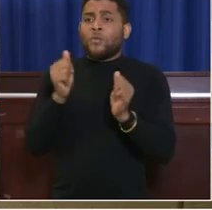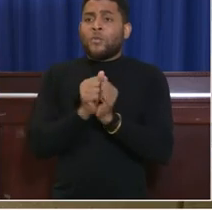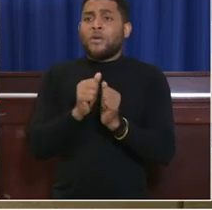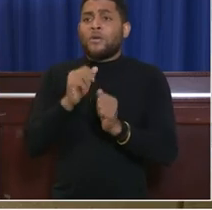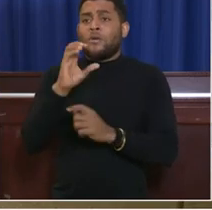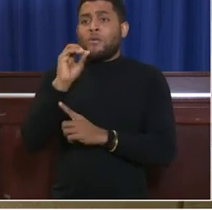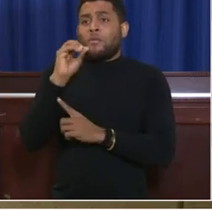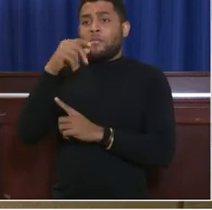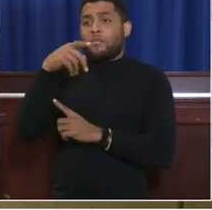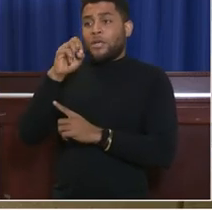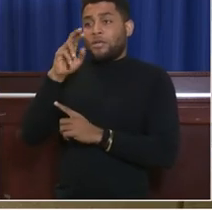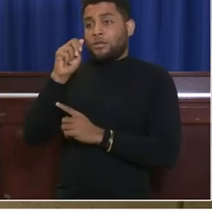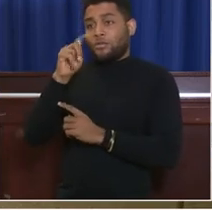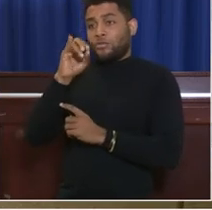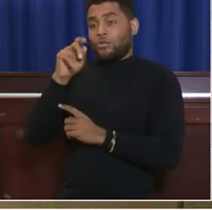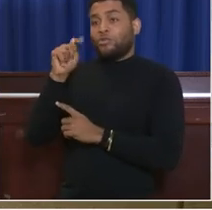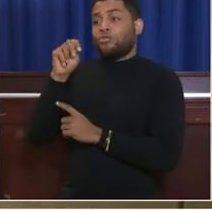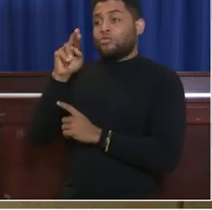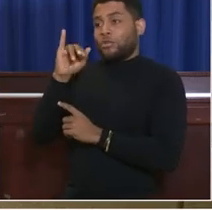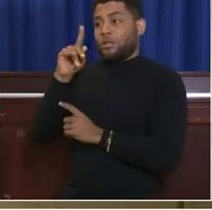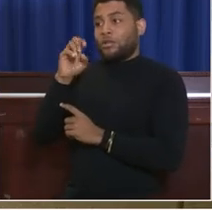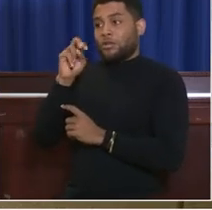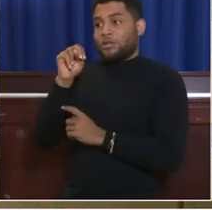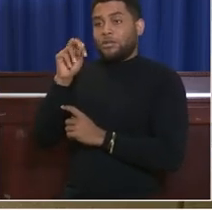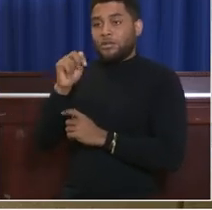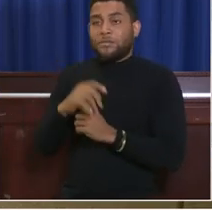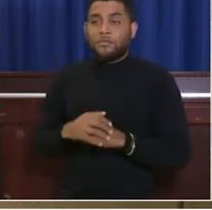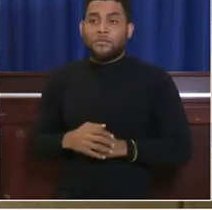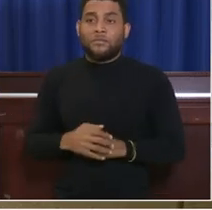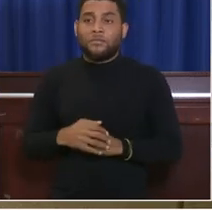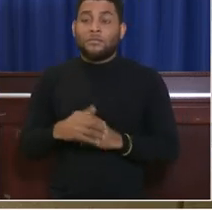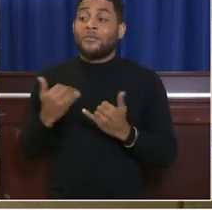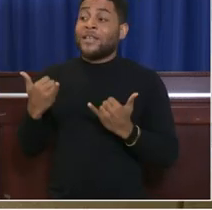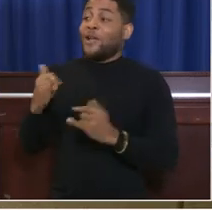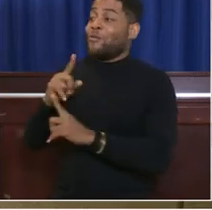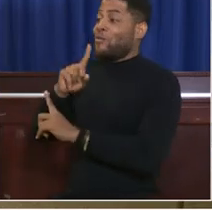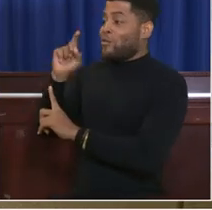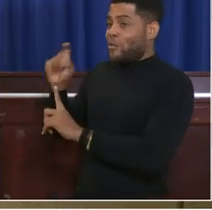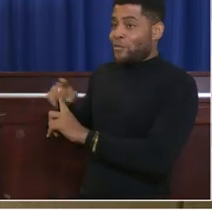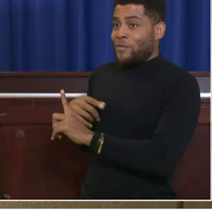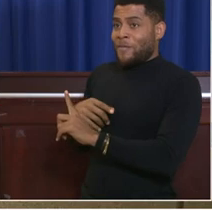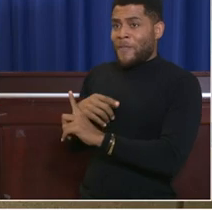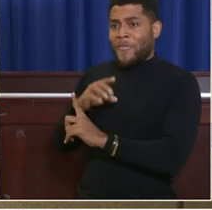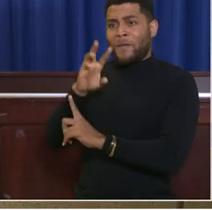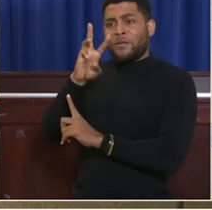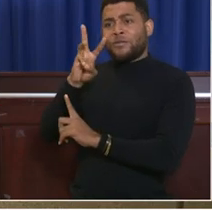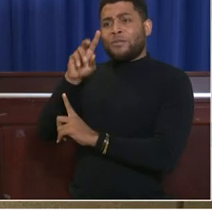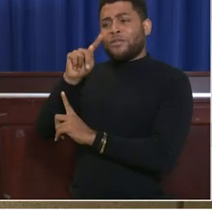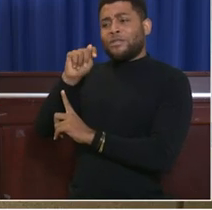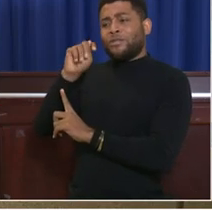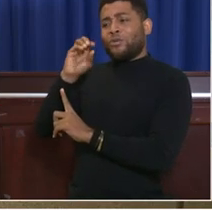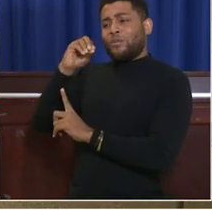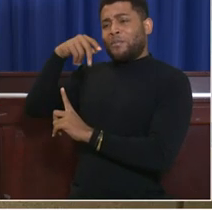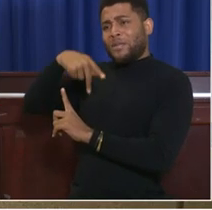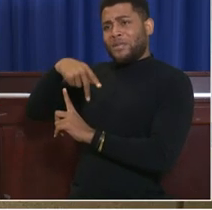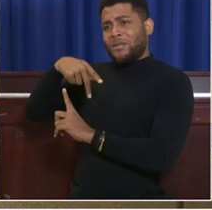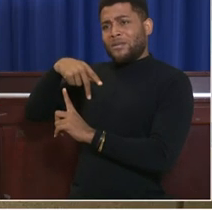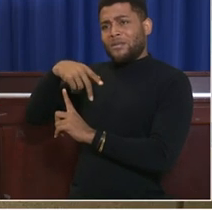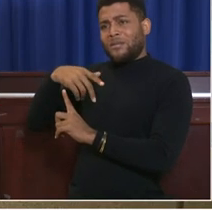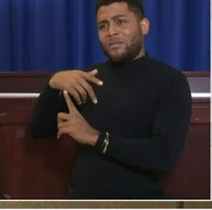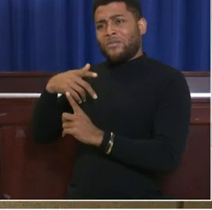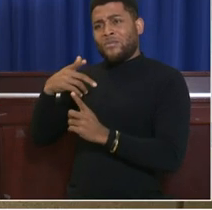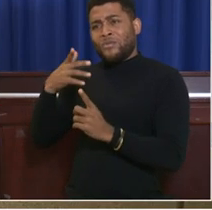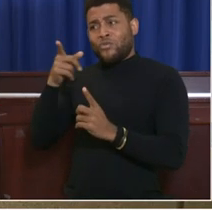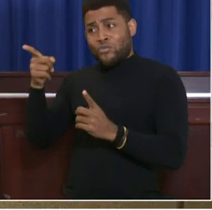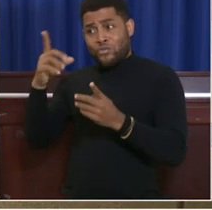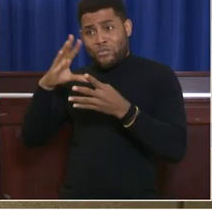Yes. Hi, Mike Murillo, WTOP. So one question would be, you said there is the violent history of some of these people, and